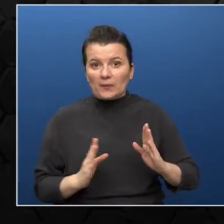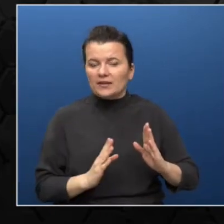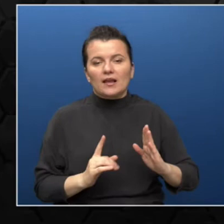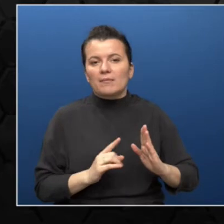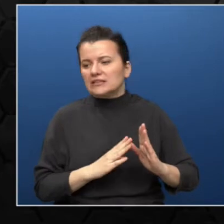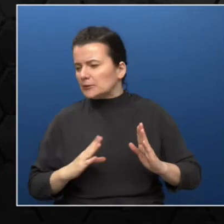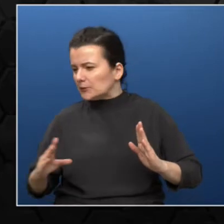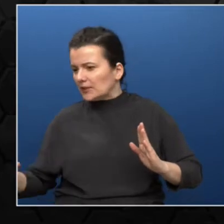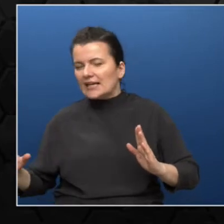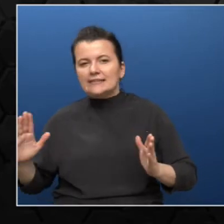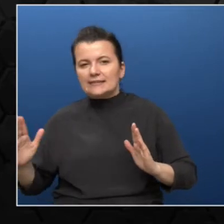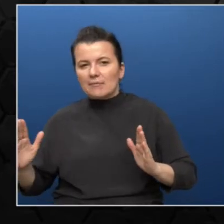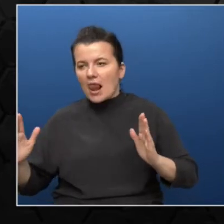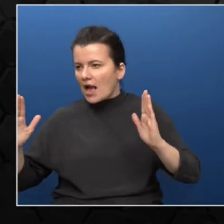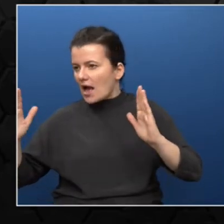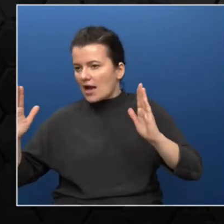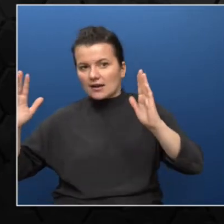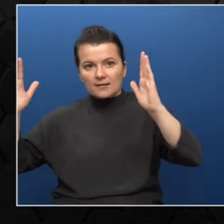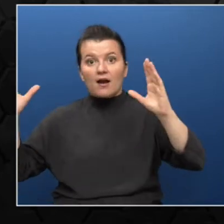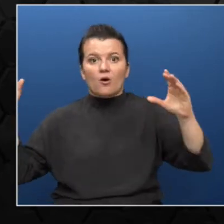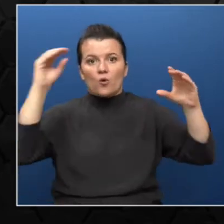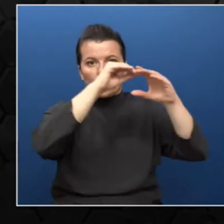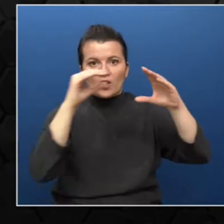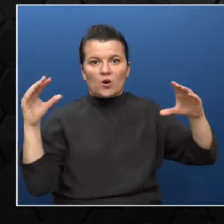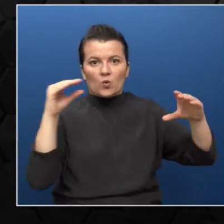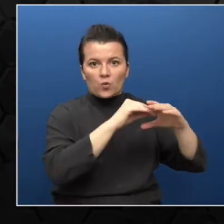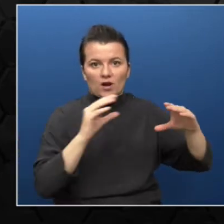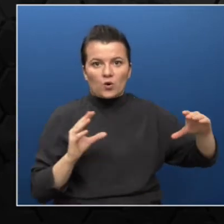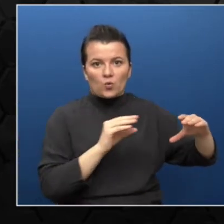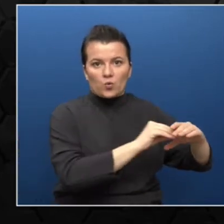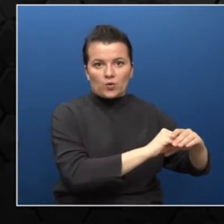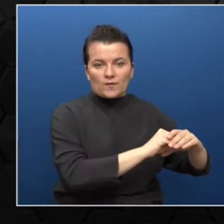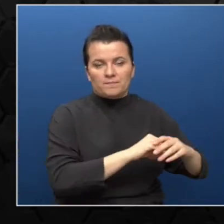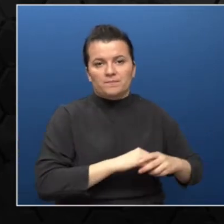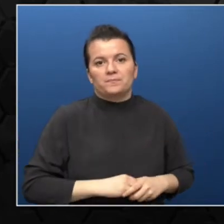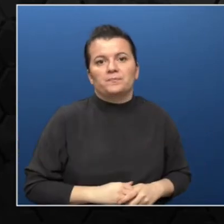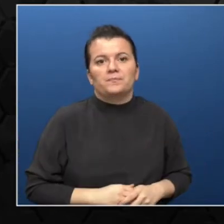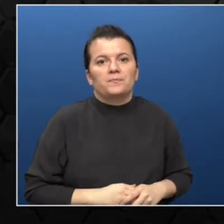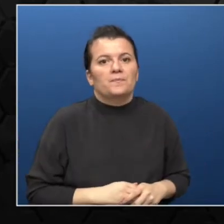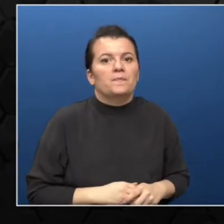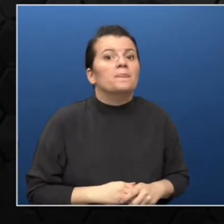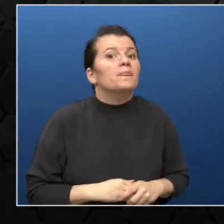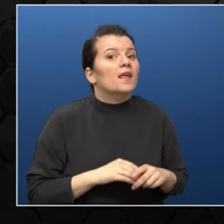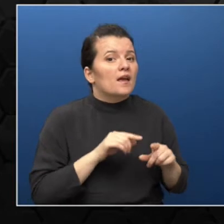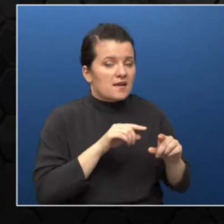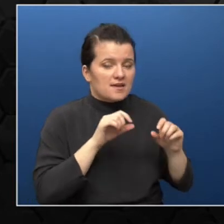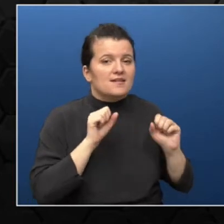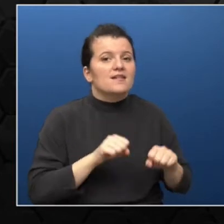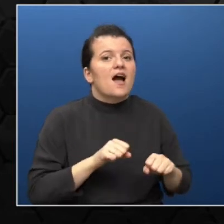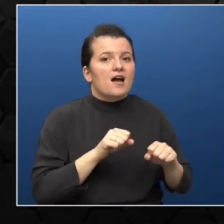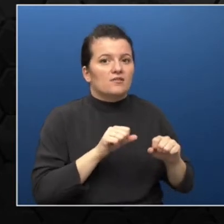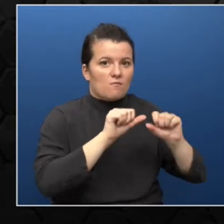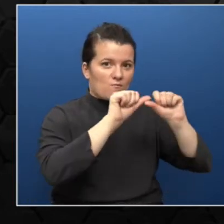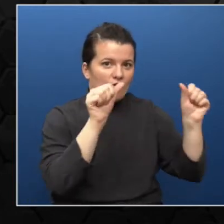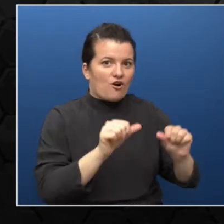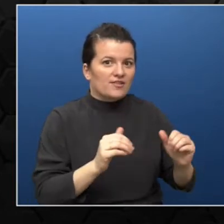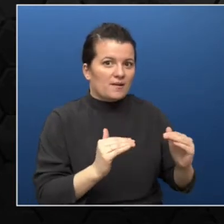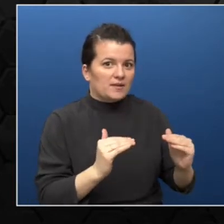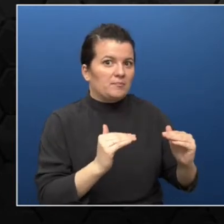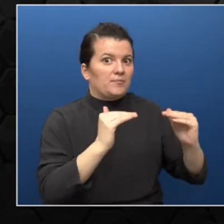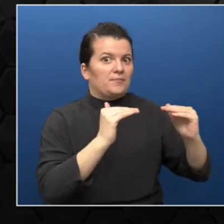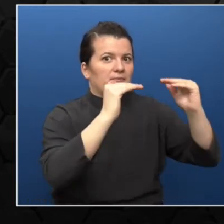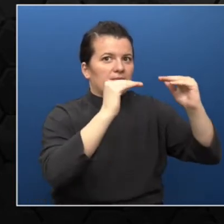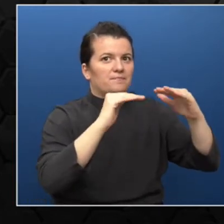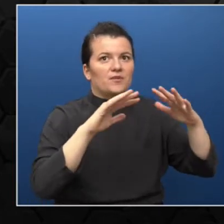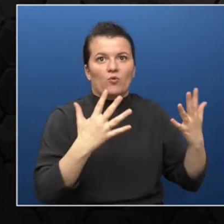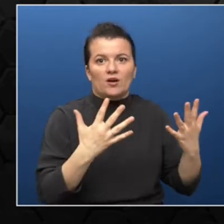this iteration process, we can even go ahead and optimize our model. Here, Lobe is going to train so